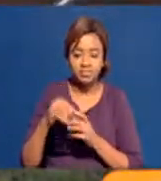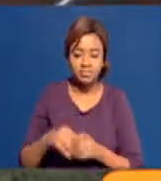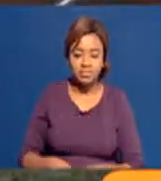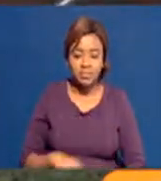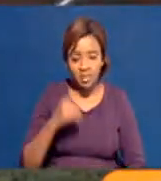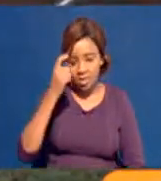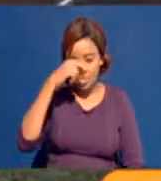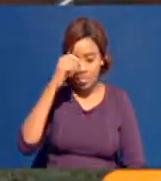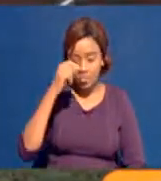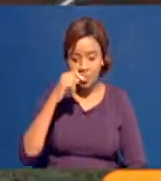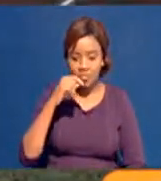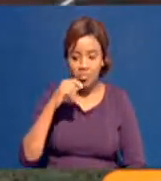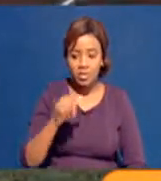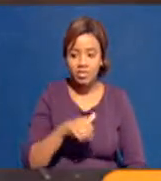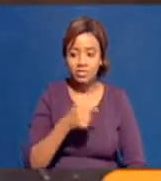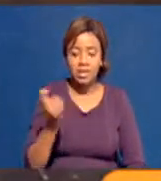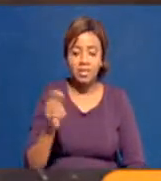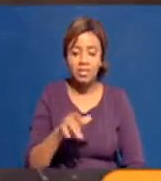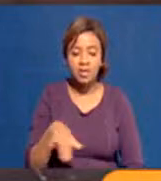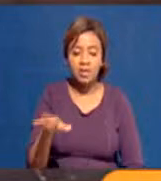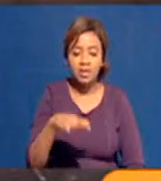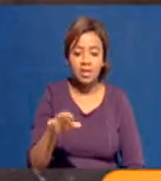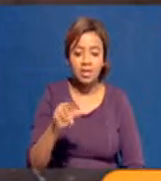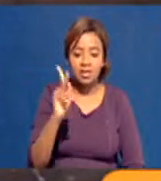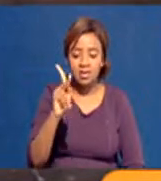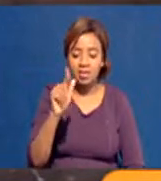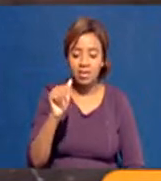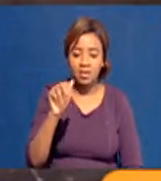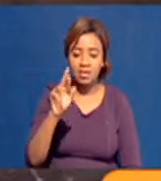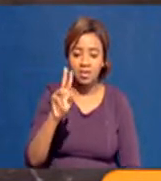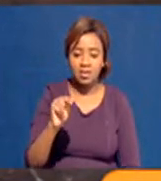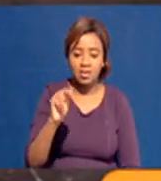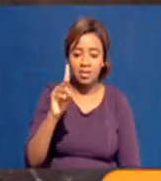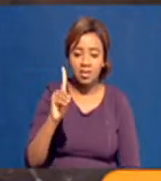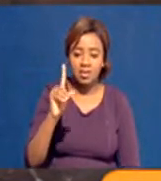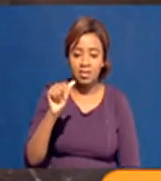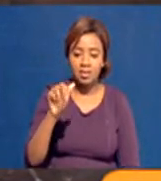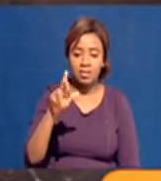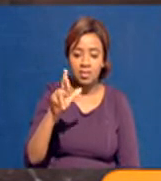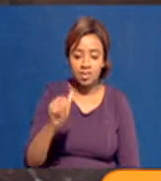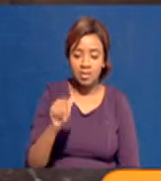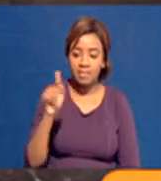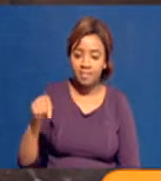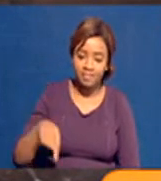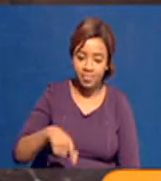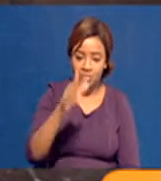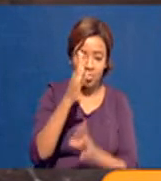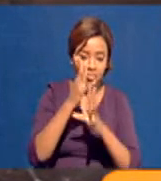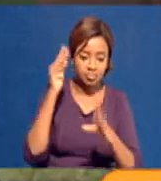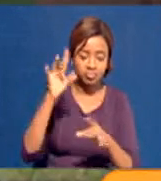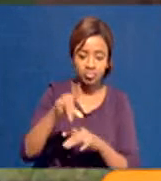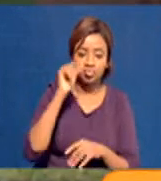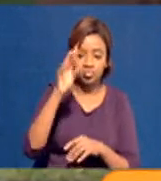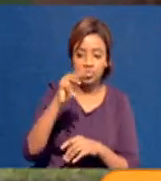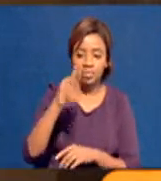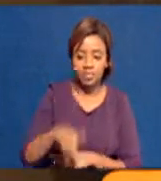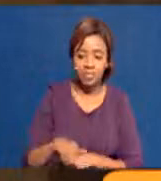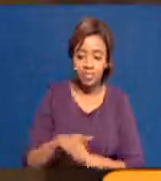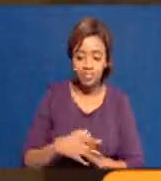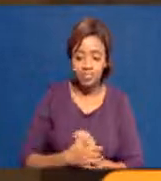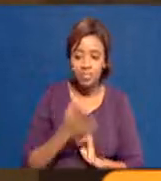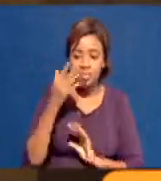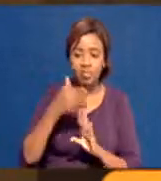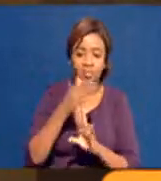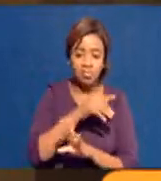Kandara constituency in Moranga County, voters took to polling stations to elect their next lawmaker to replace Water CS